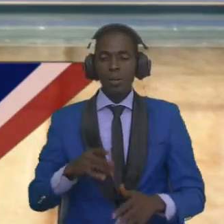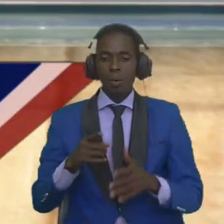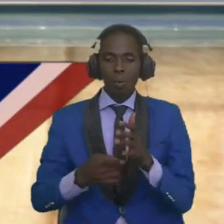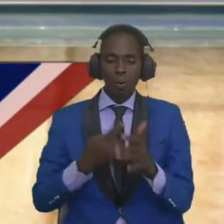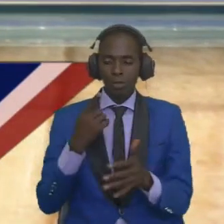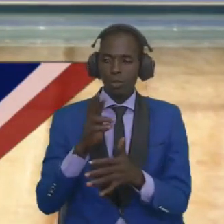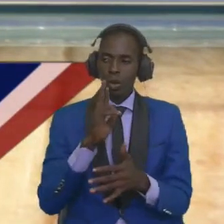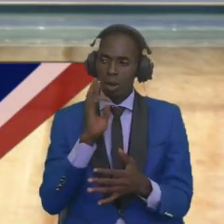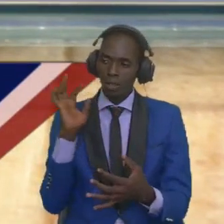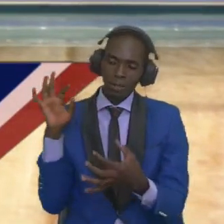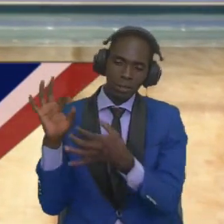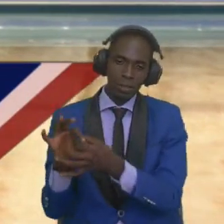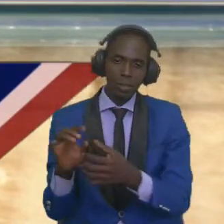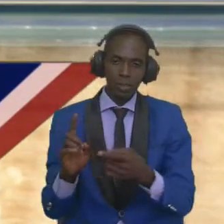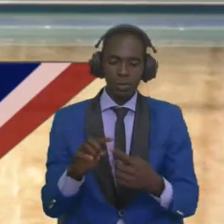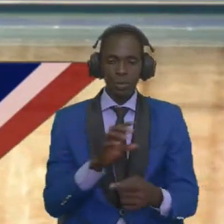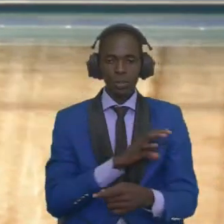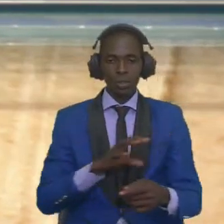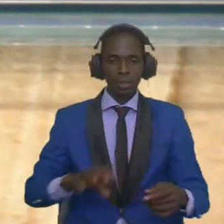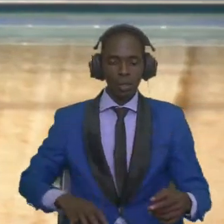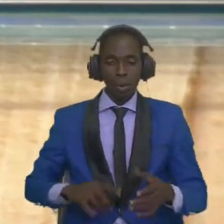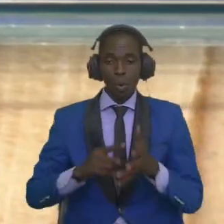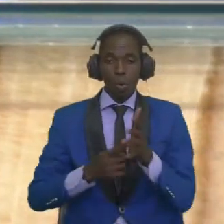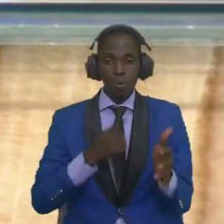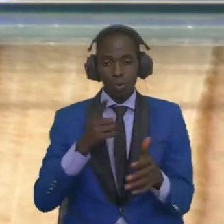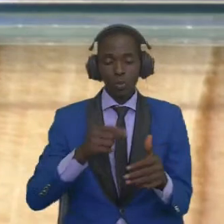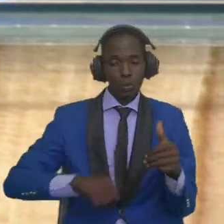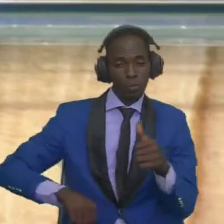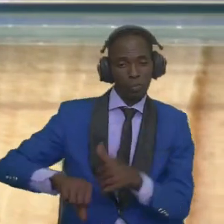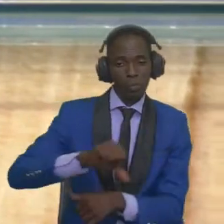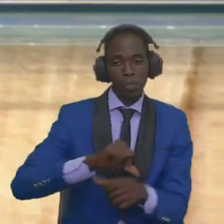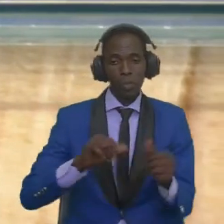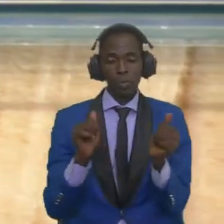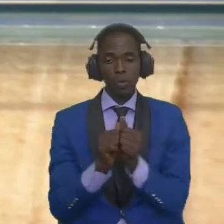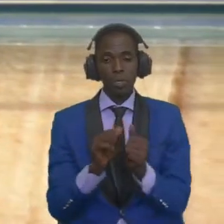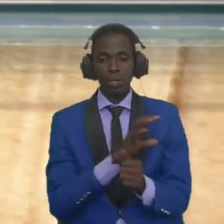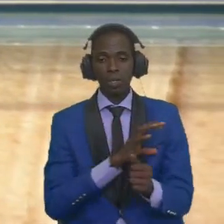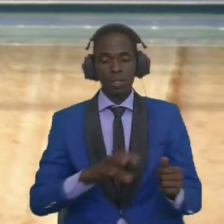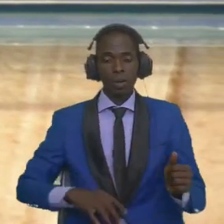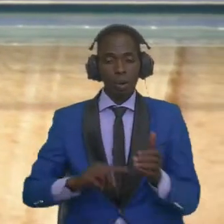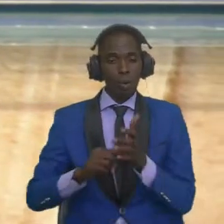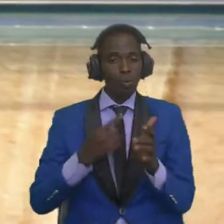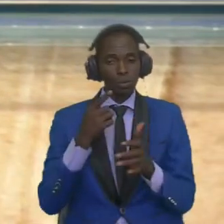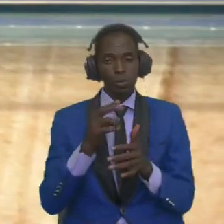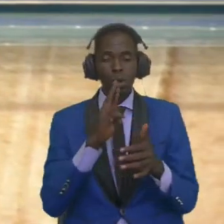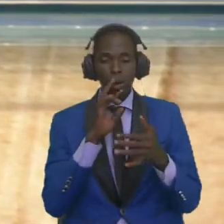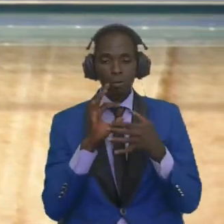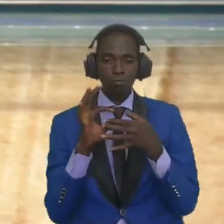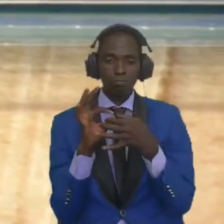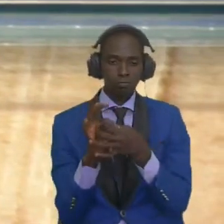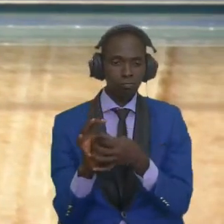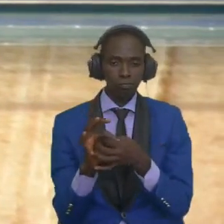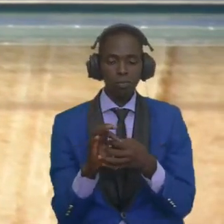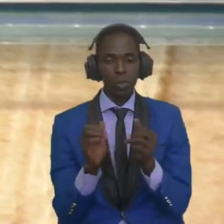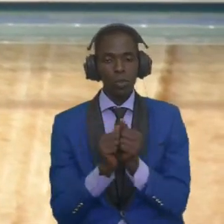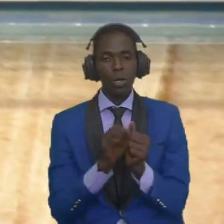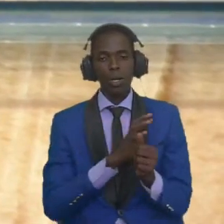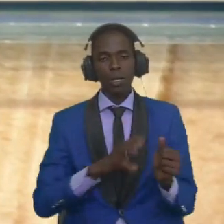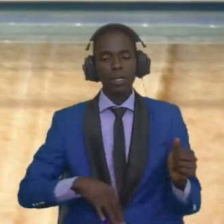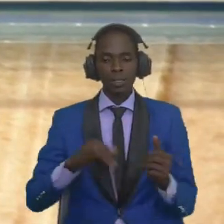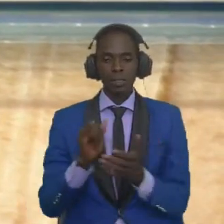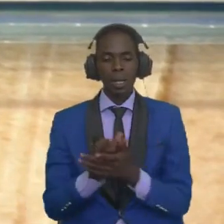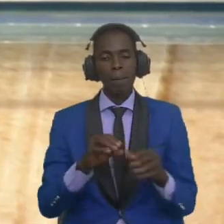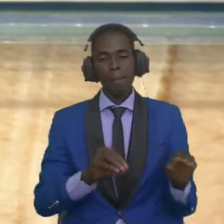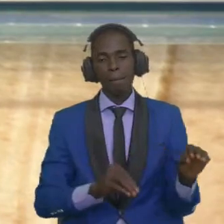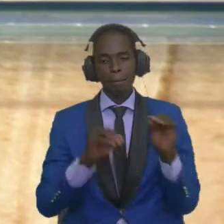Christ, that engagement with Christ, and that connection with Christ sets us free.